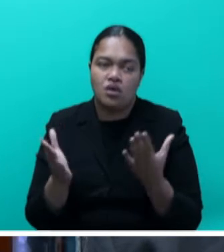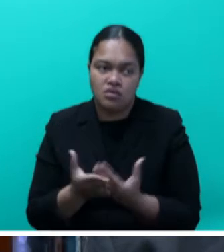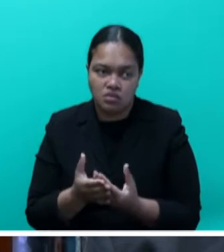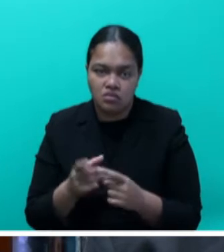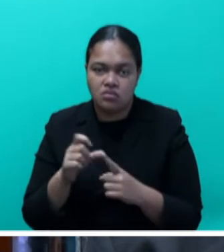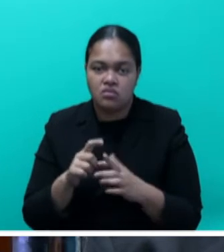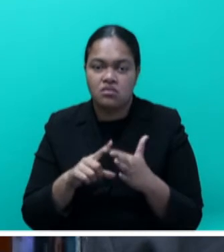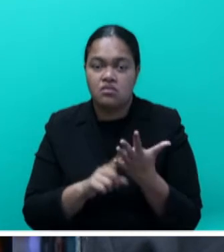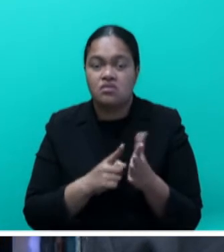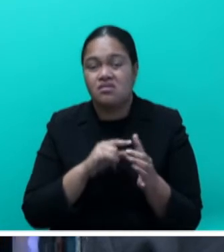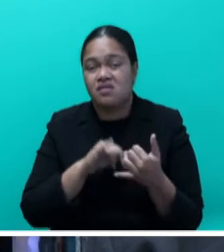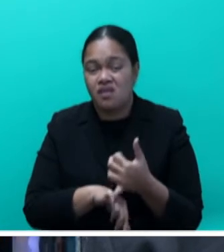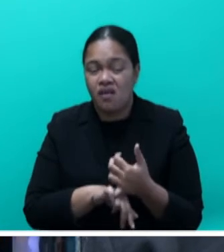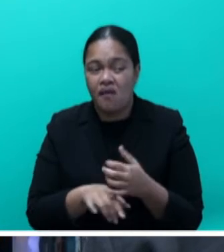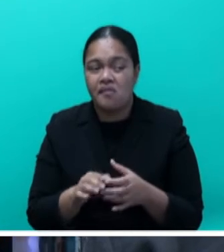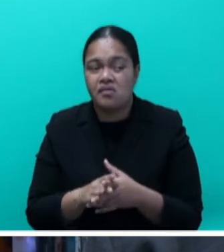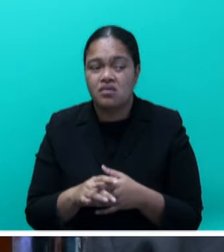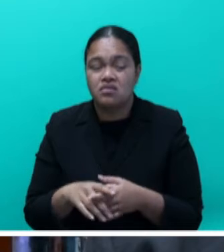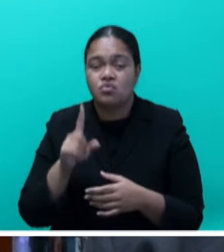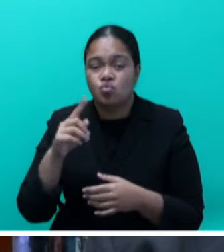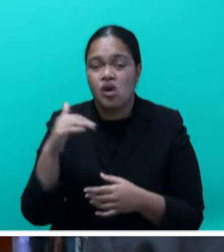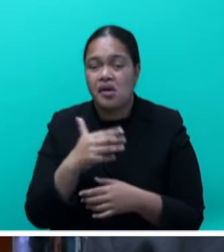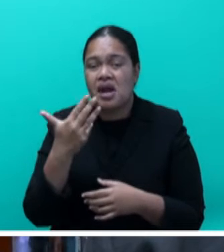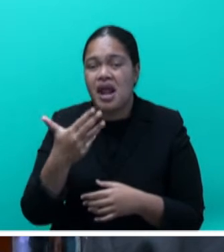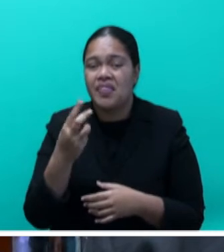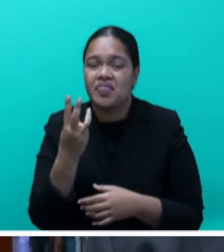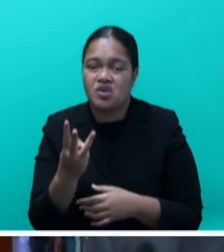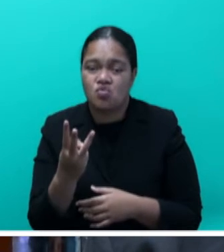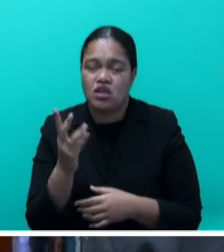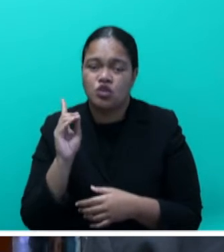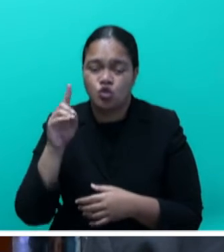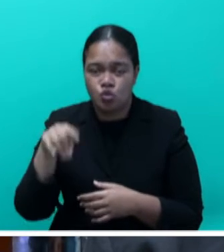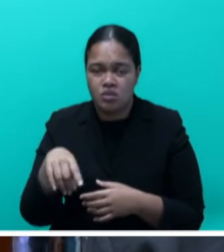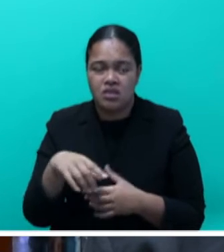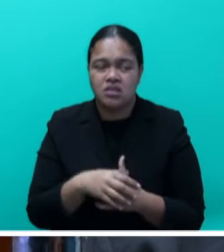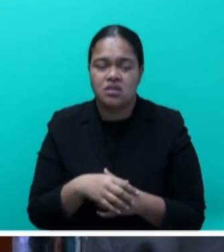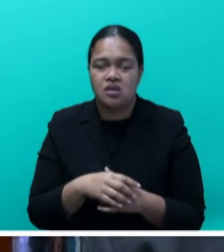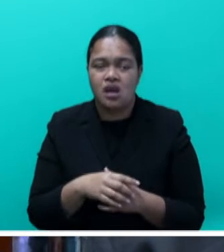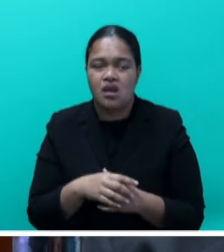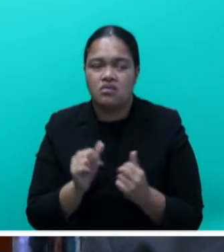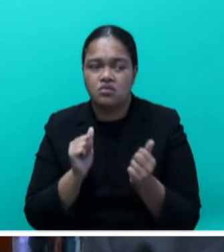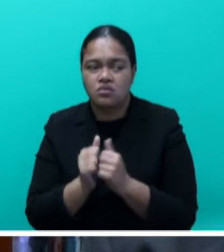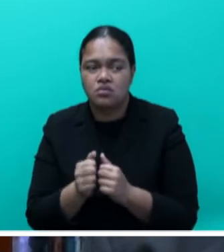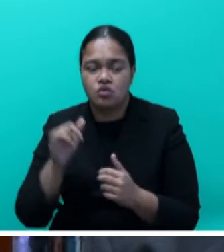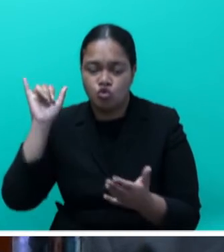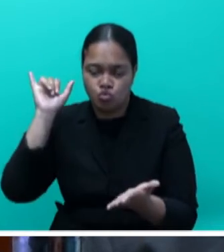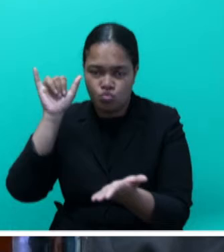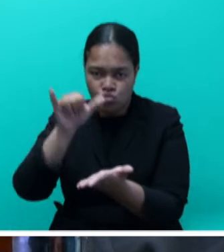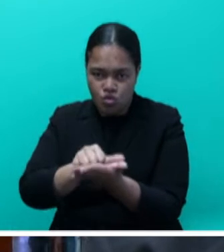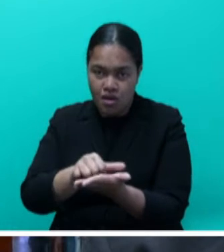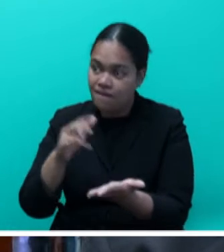Dallas Fort Worth has 193 domestic US ports that fly directly to